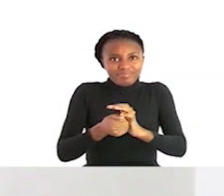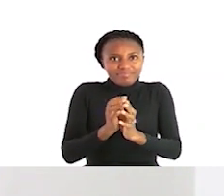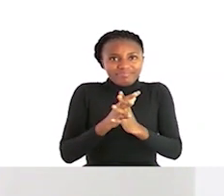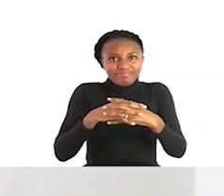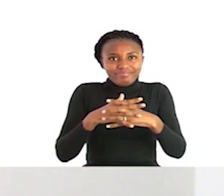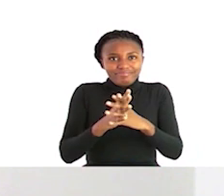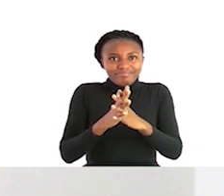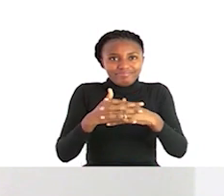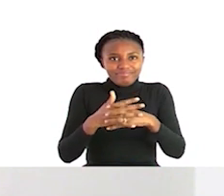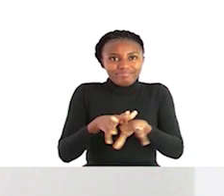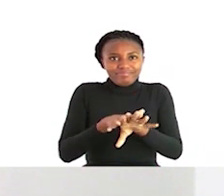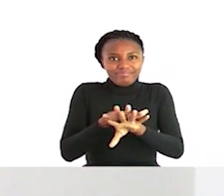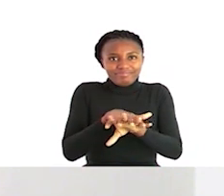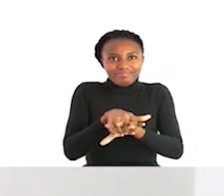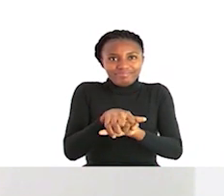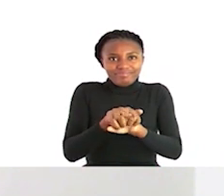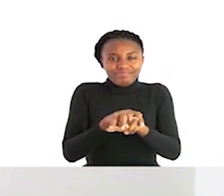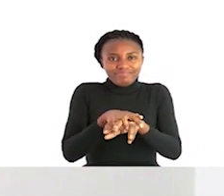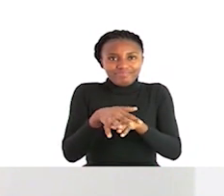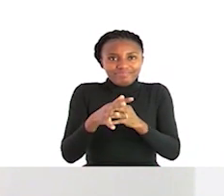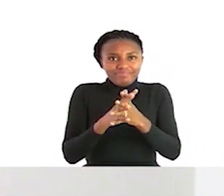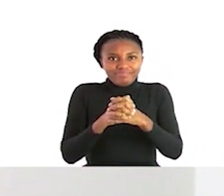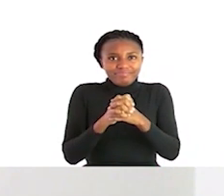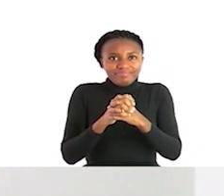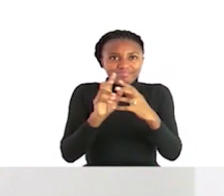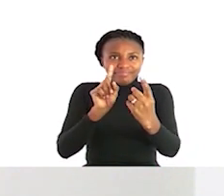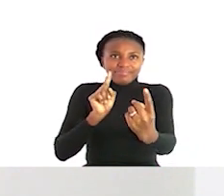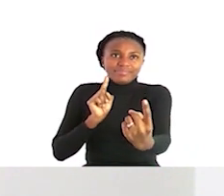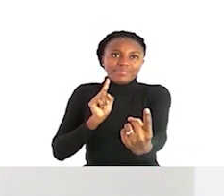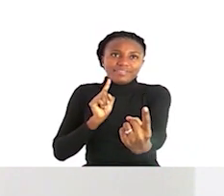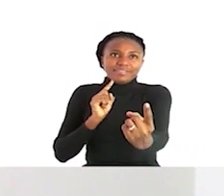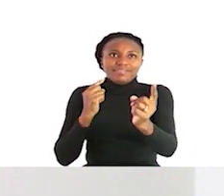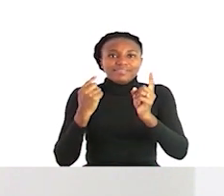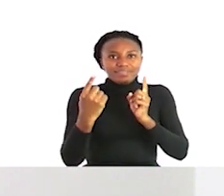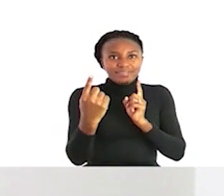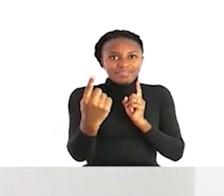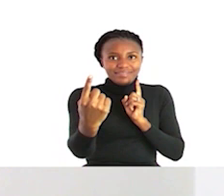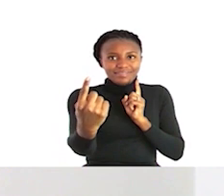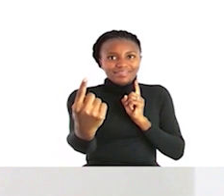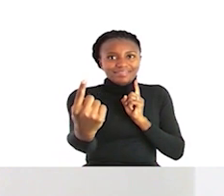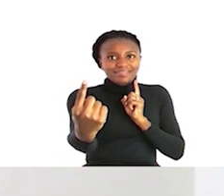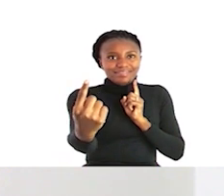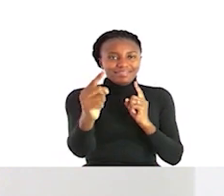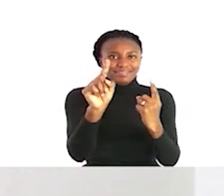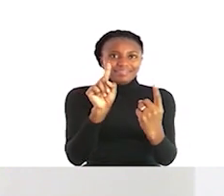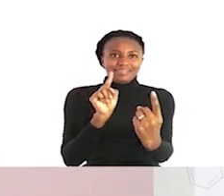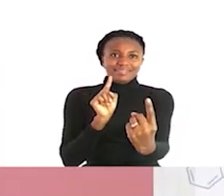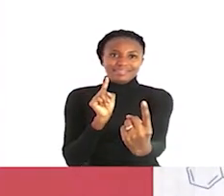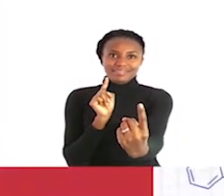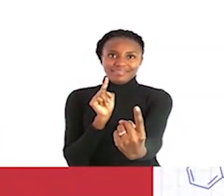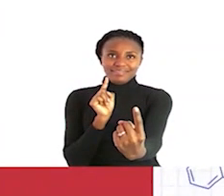thumb. Make sure your hands are dry. Let us do the distance drill. Make sure that you're not touching